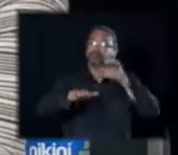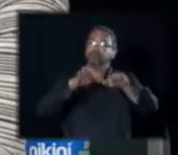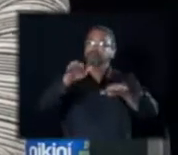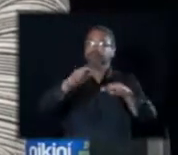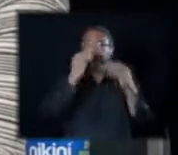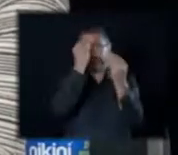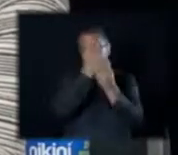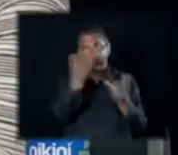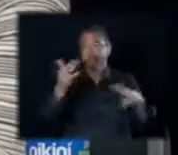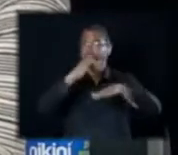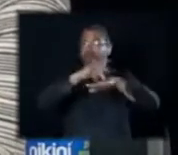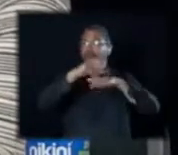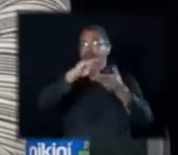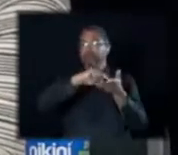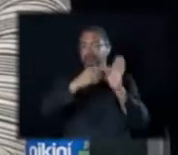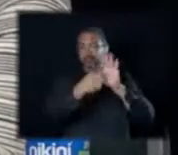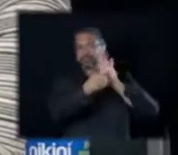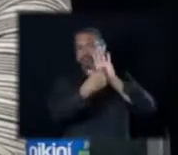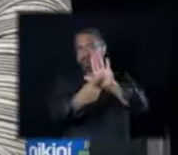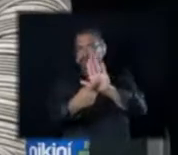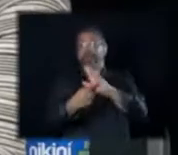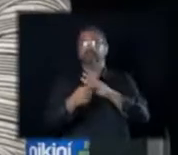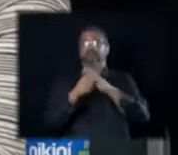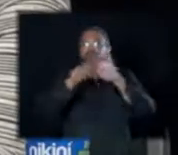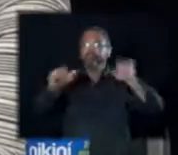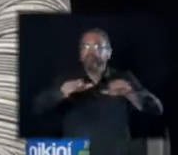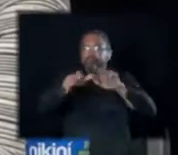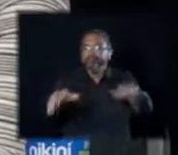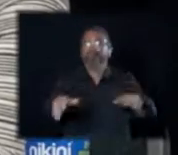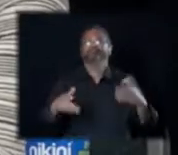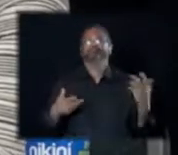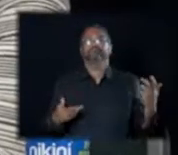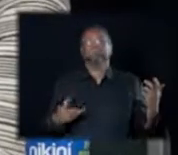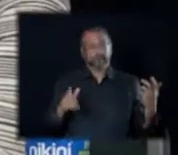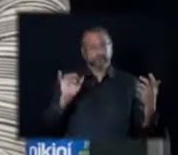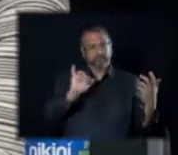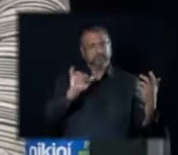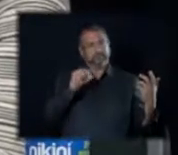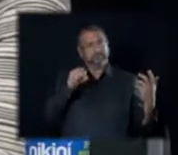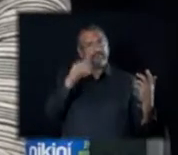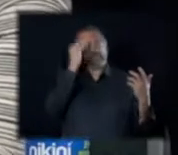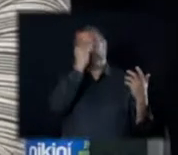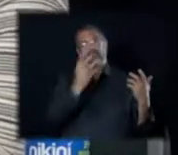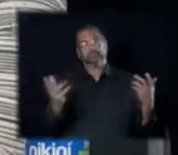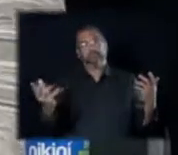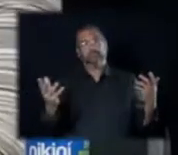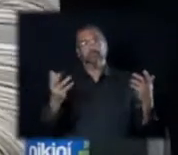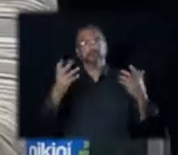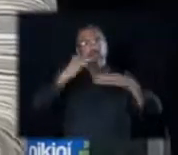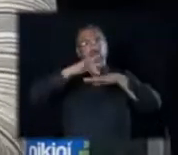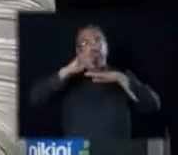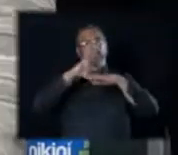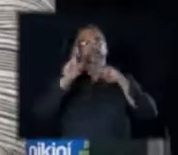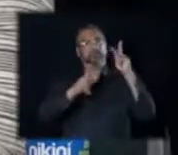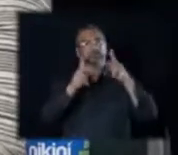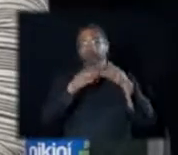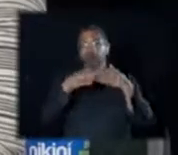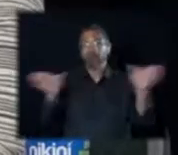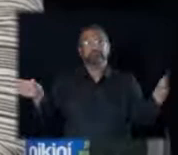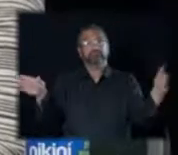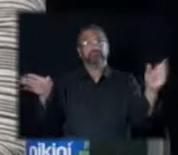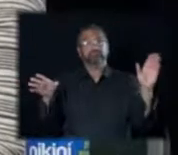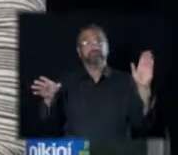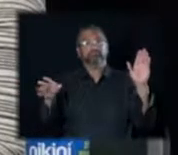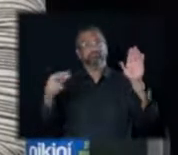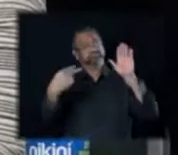this information is available, that this work be done, and that this information is made available to